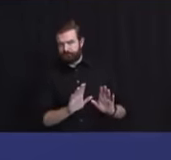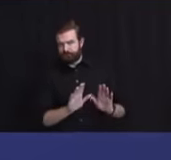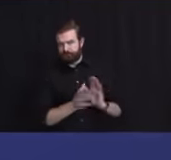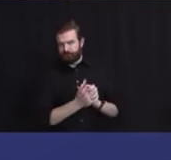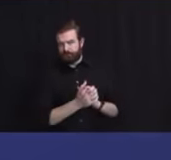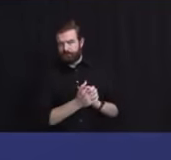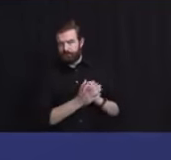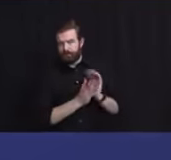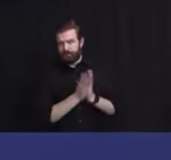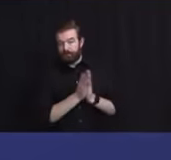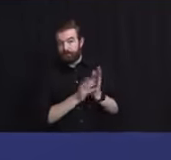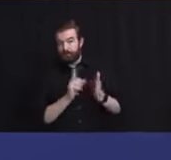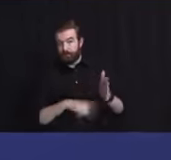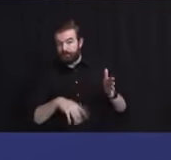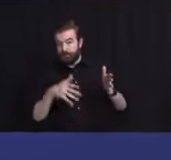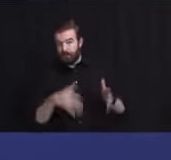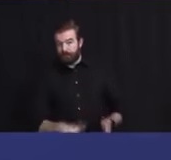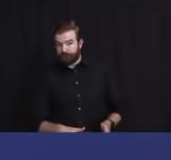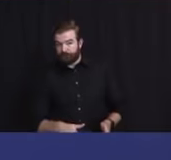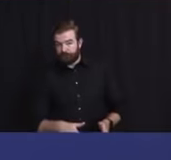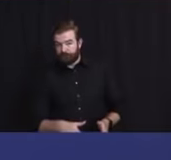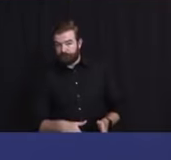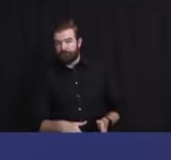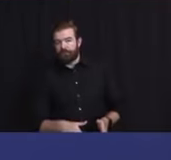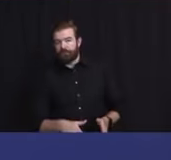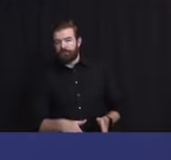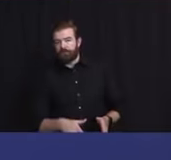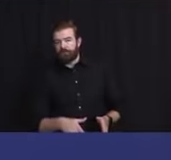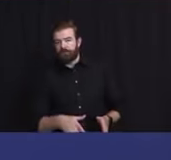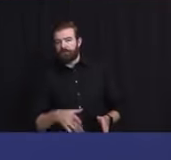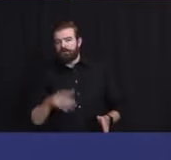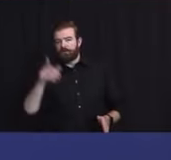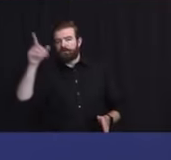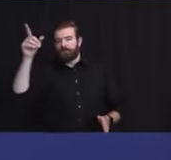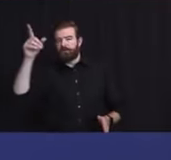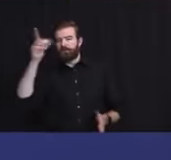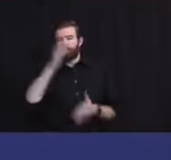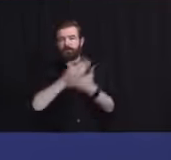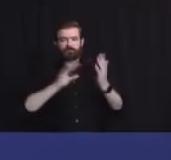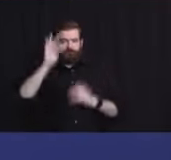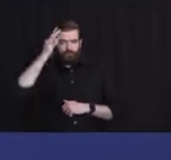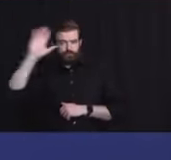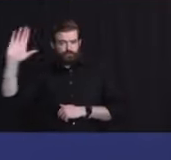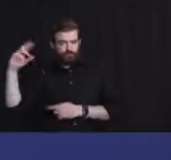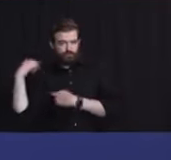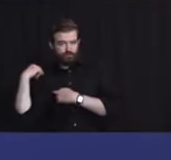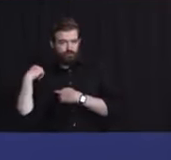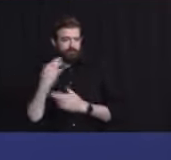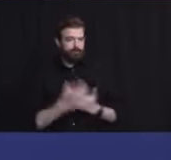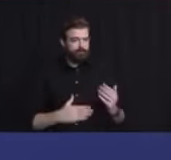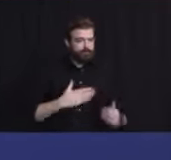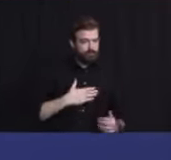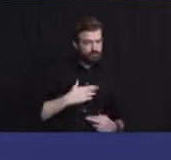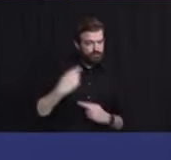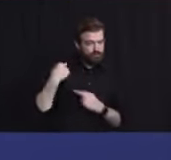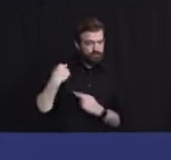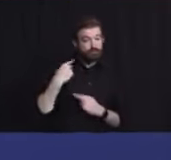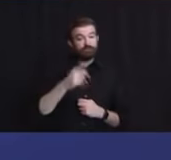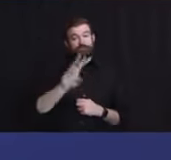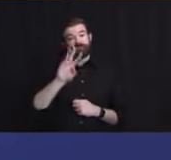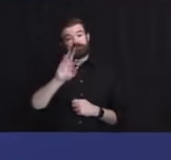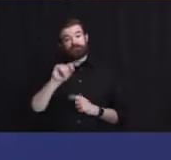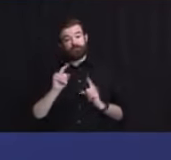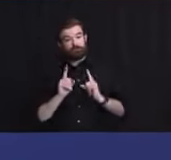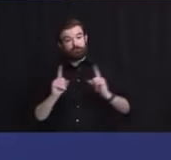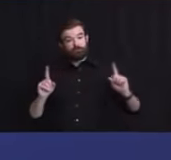Some of it's in the Fed's hands and some of it's in our hands. So the 6-foot distance is still very much out there. That